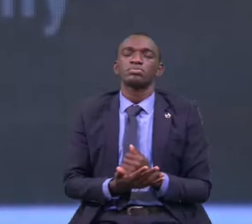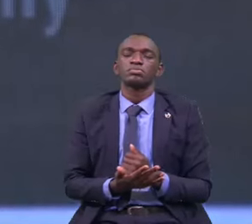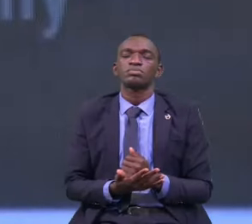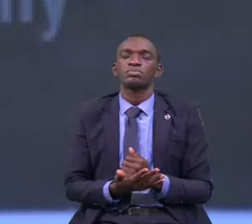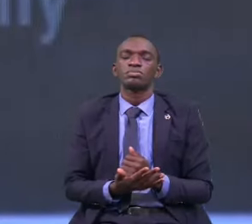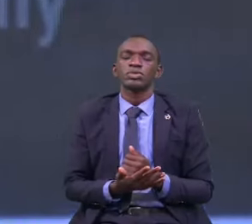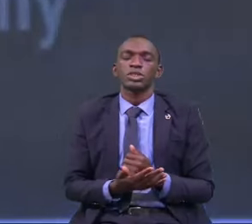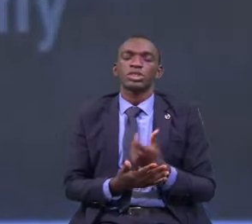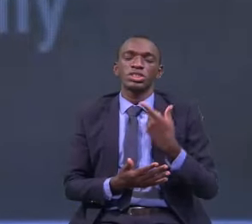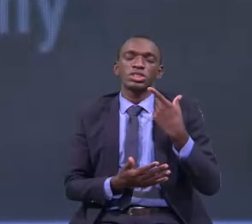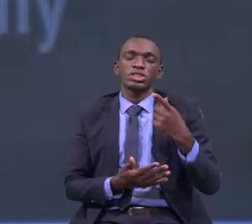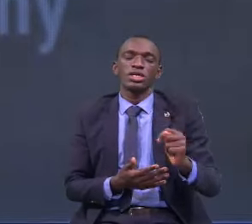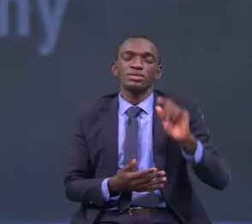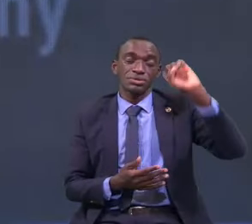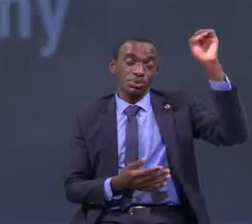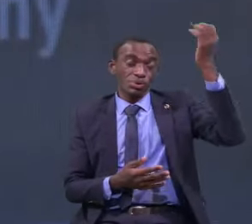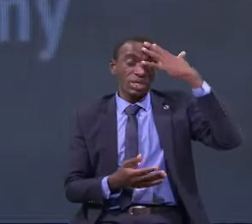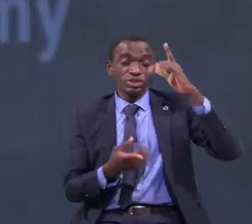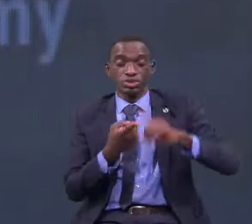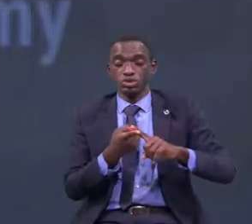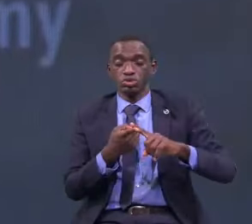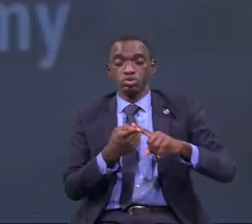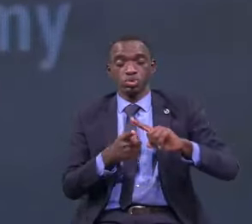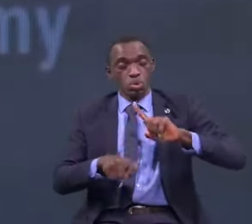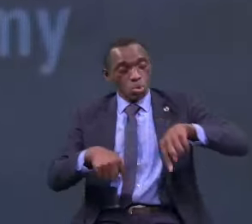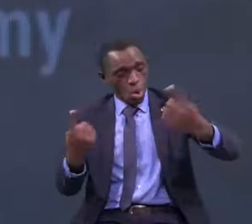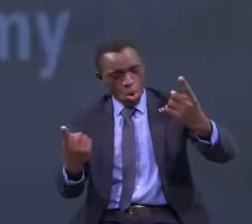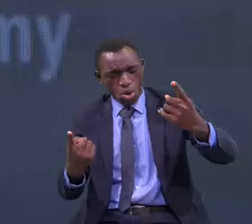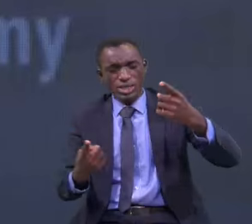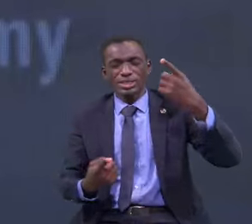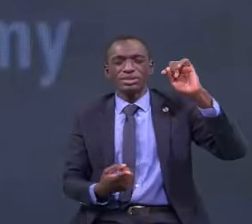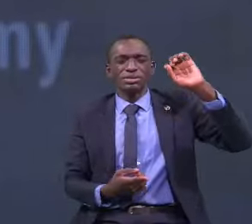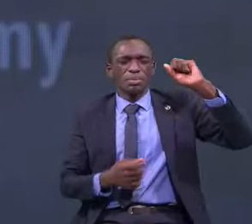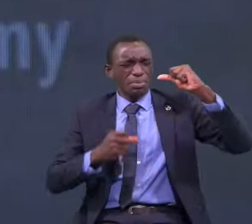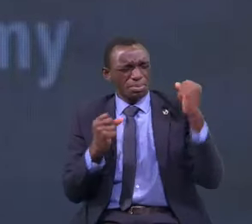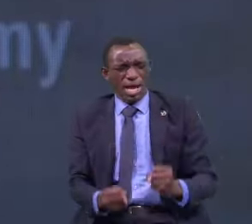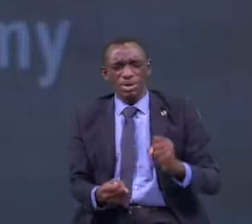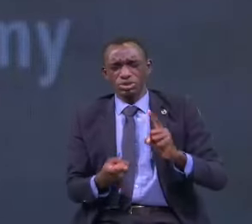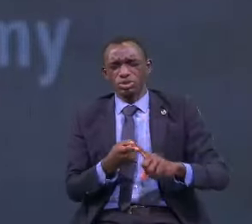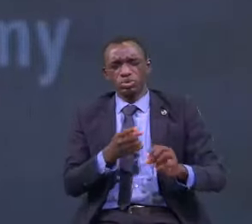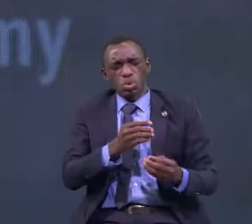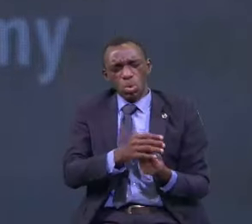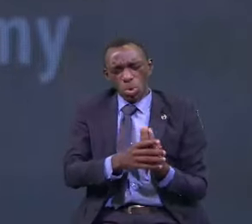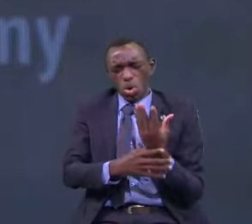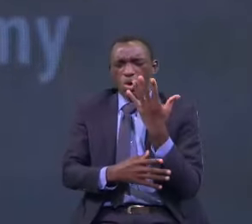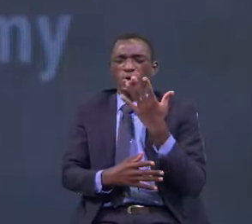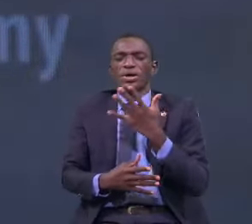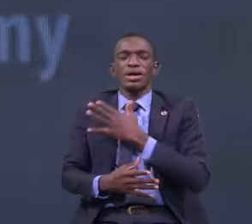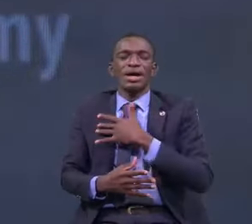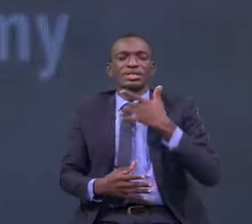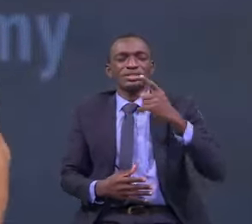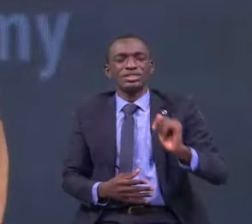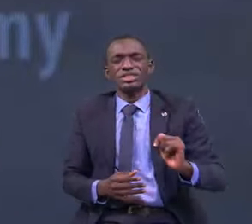The grace to go. The power to grow, and the sunshine